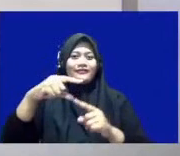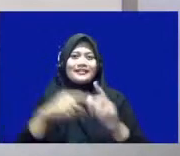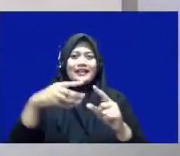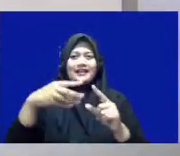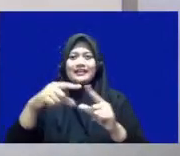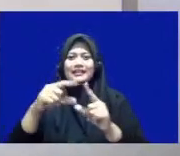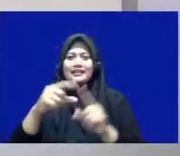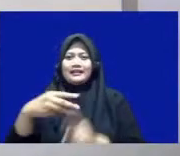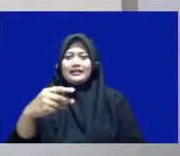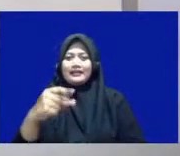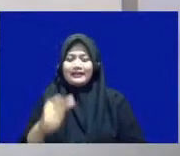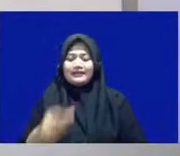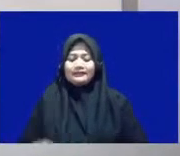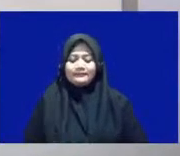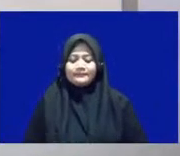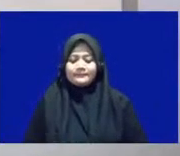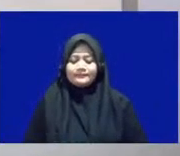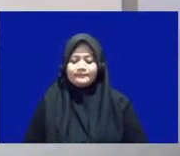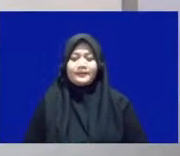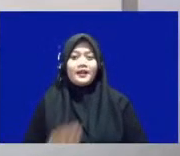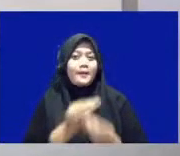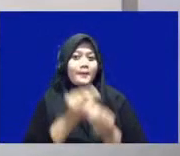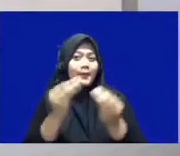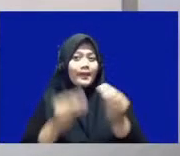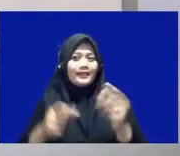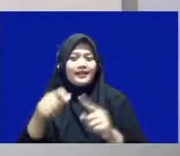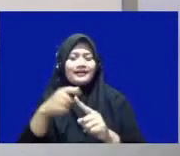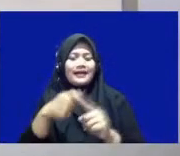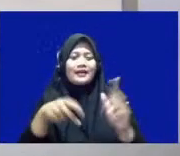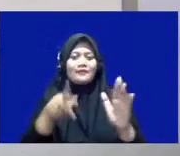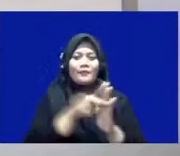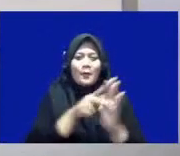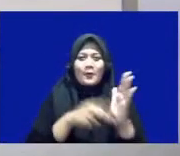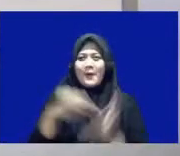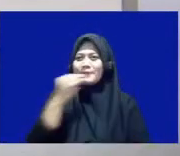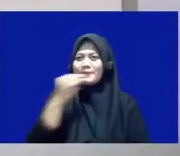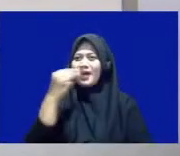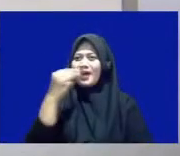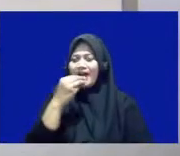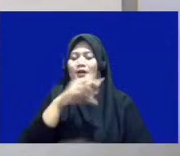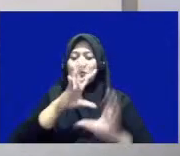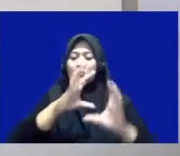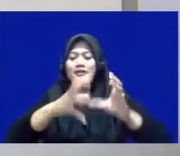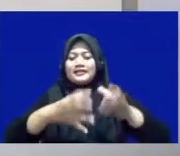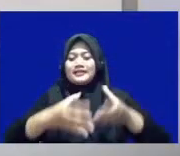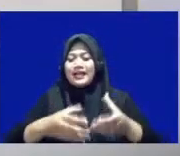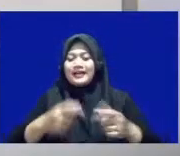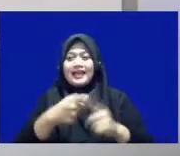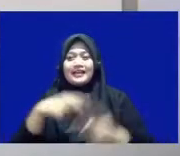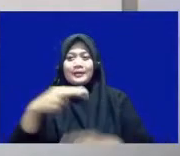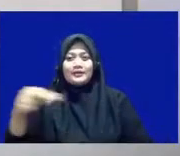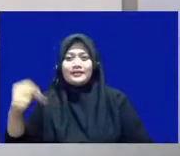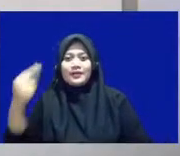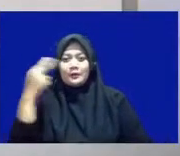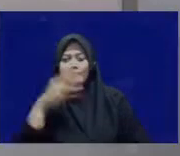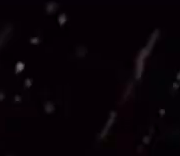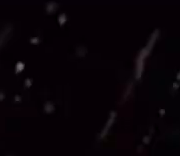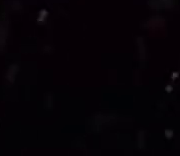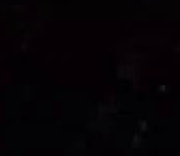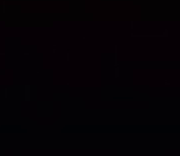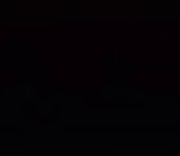Representative Indonesia Country Office, to deliver her closing remarks. For Ms. Krista Rader, the time is